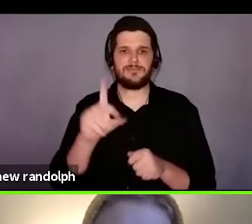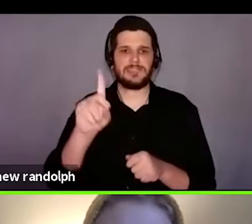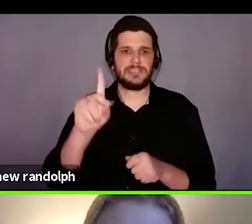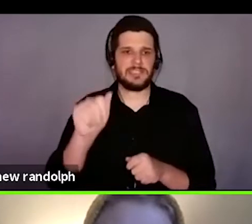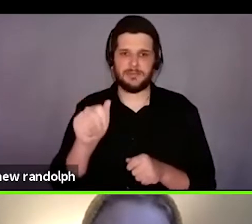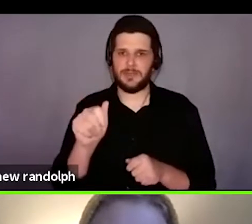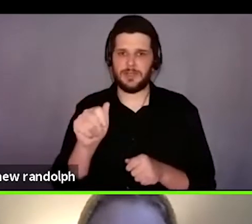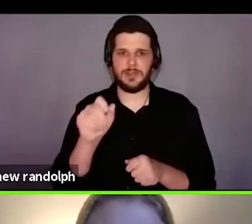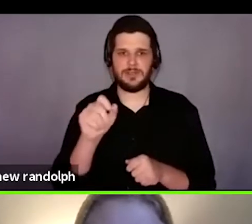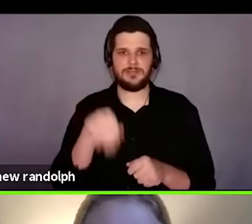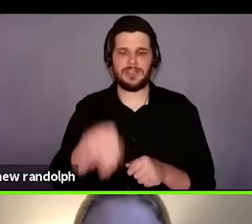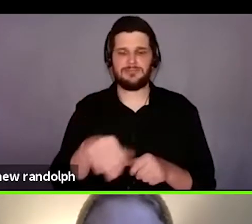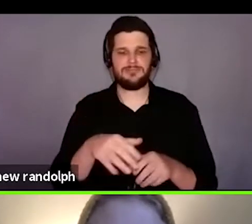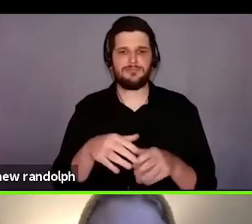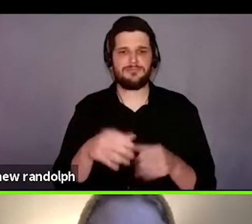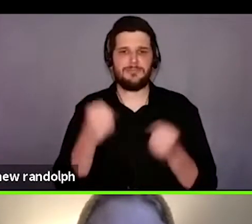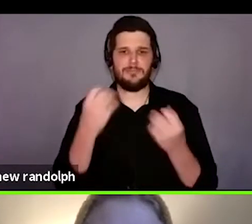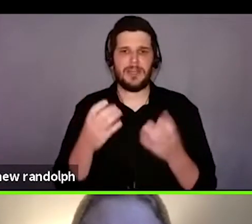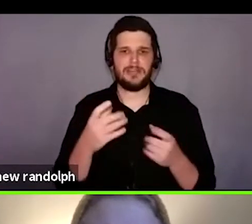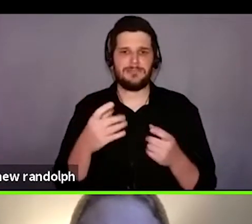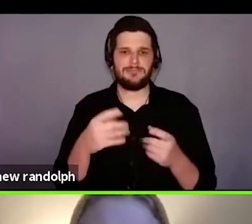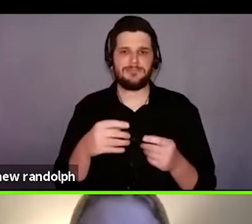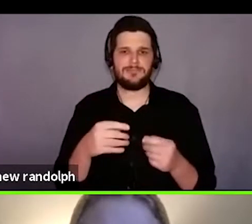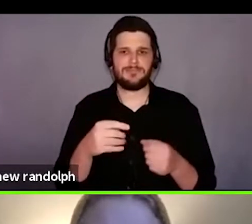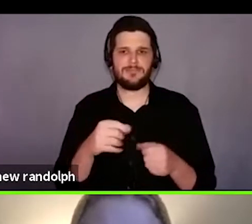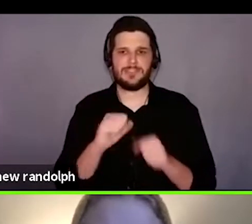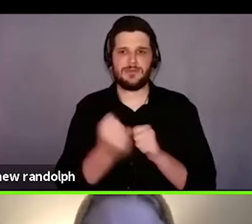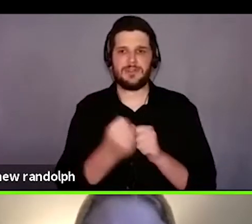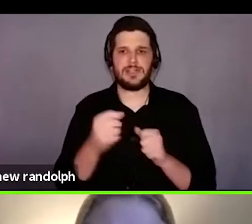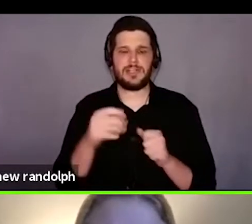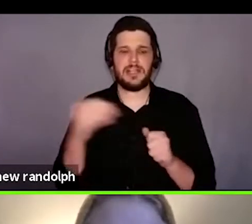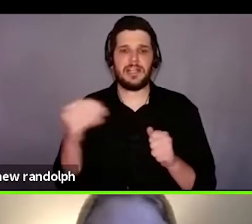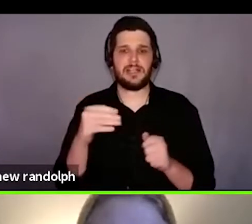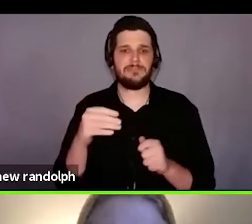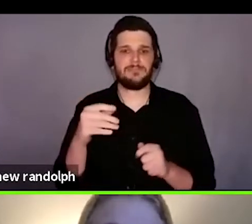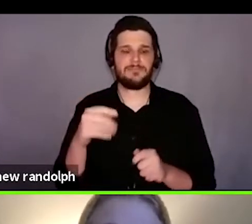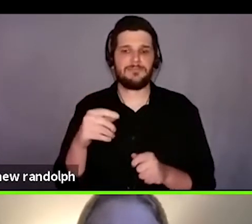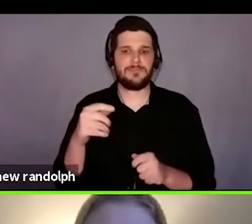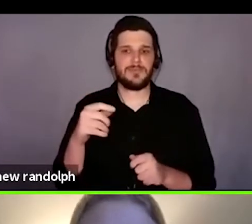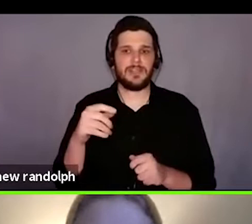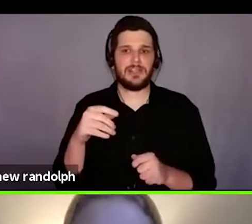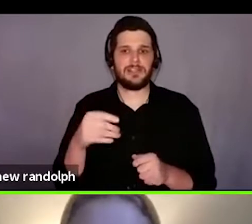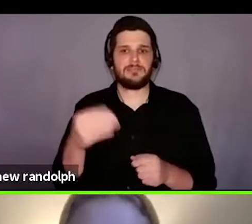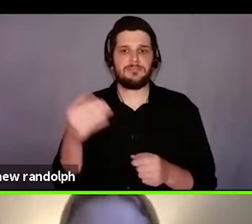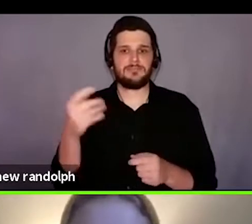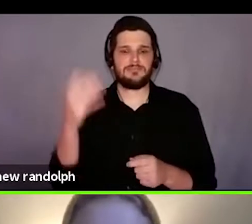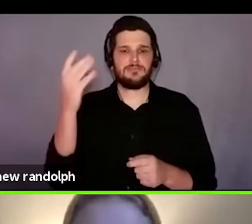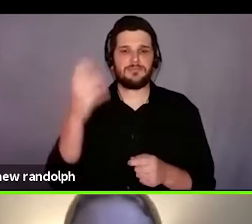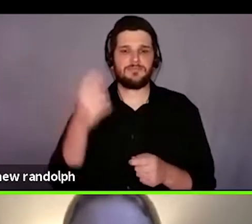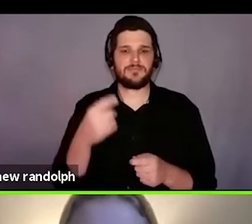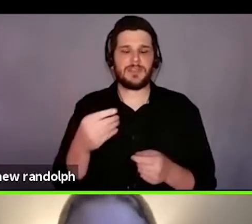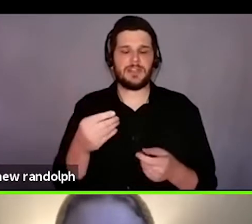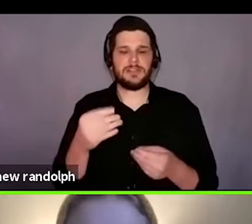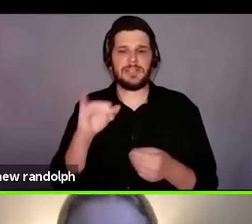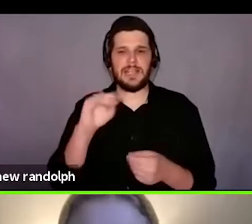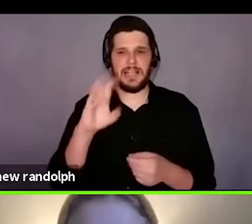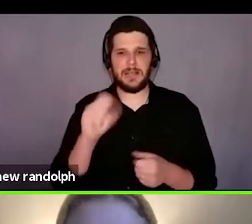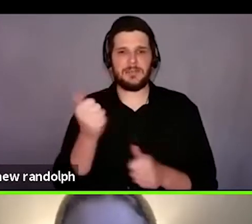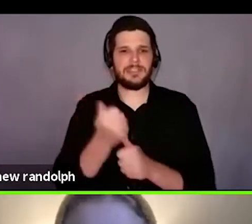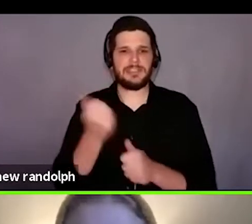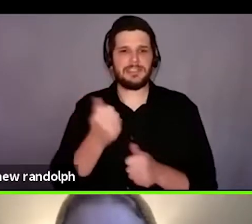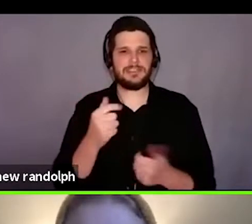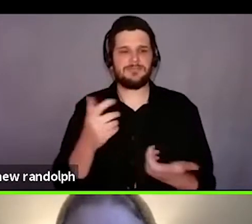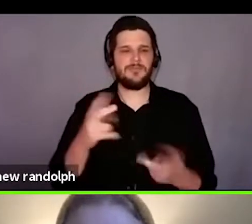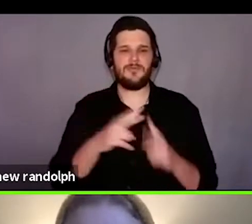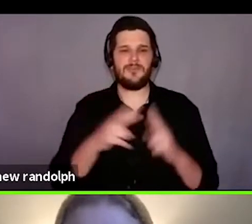disability in a lot of cases, and any income assistance you can get is lower than provincial income assistance for people off